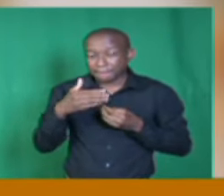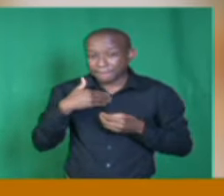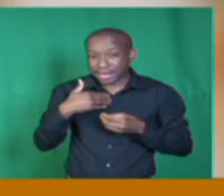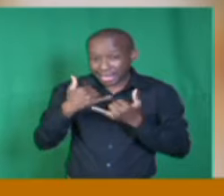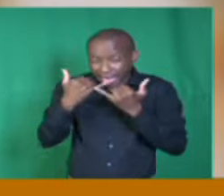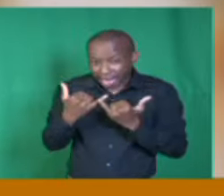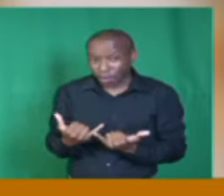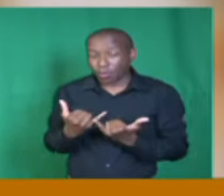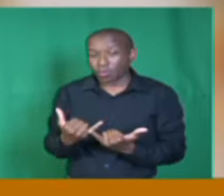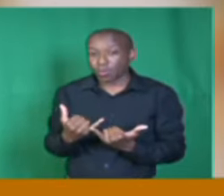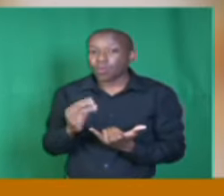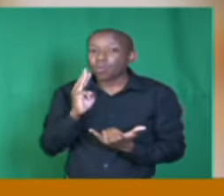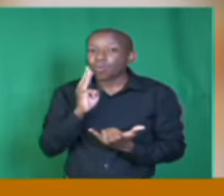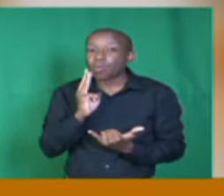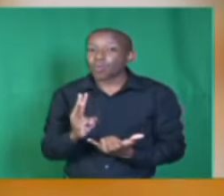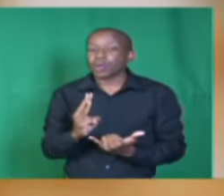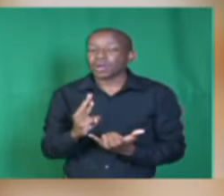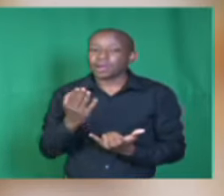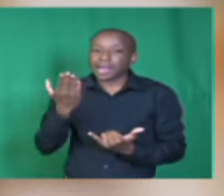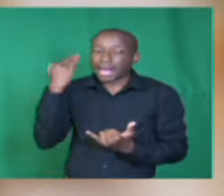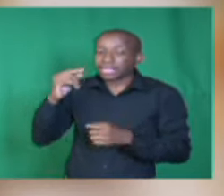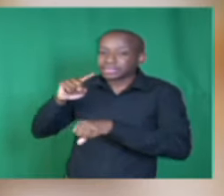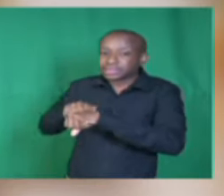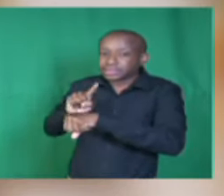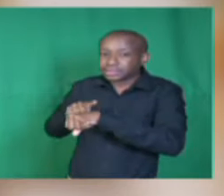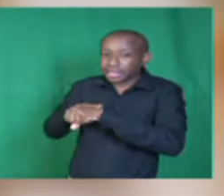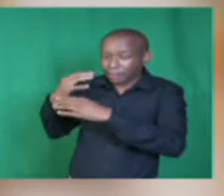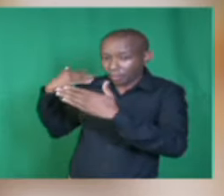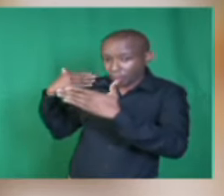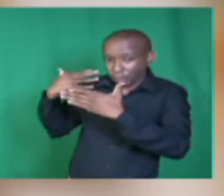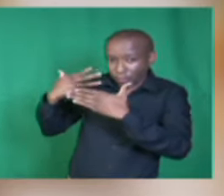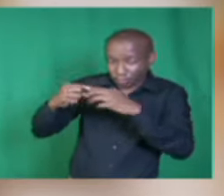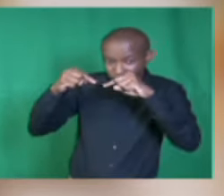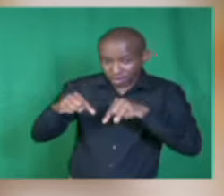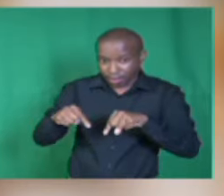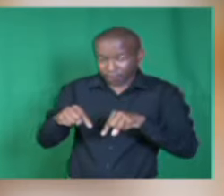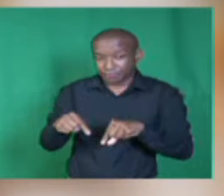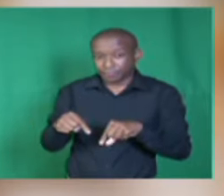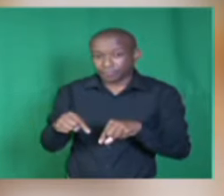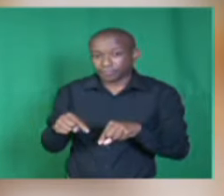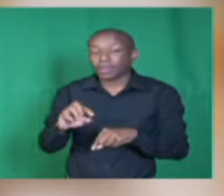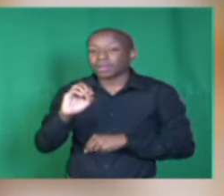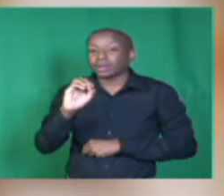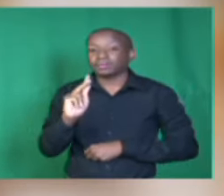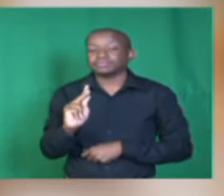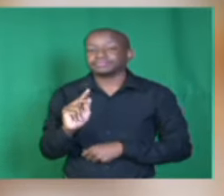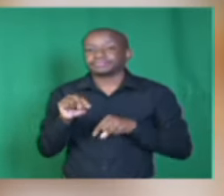where Mrs. Lego left the previous week. Okay.